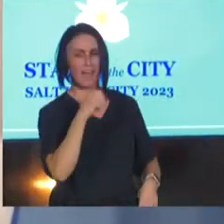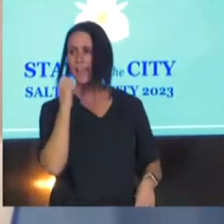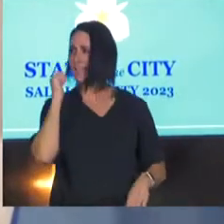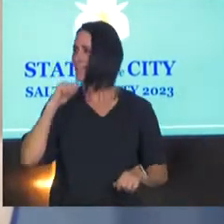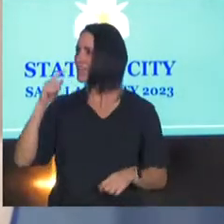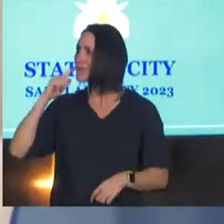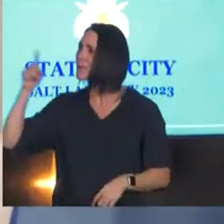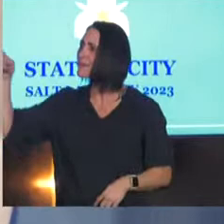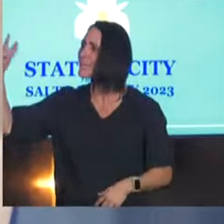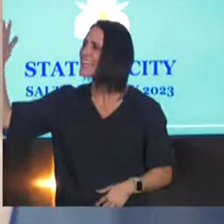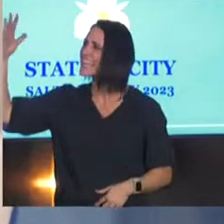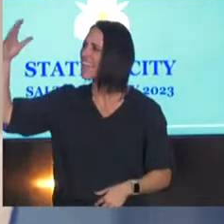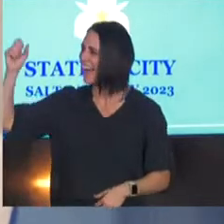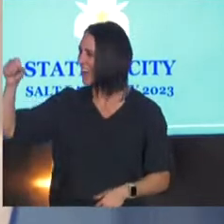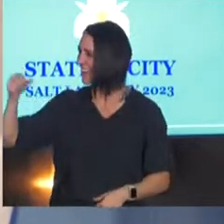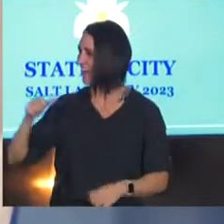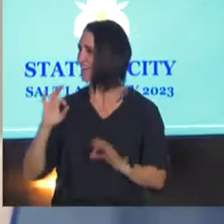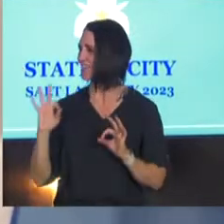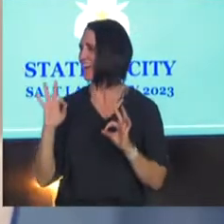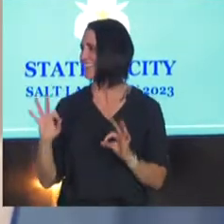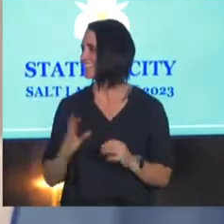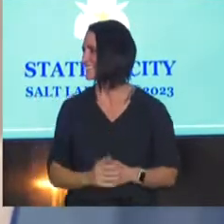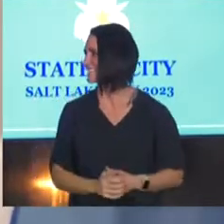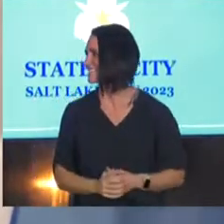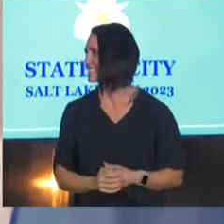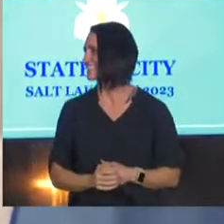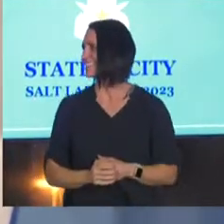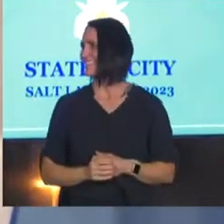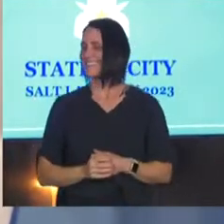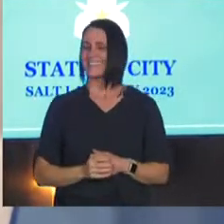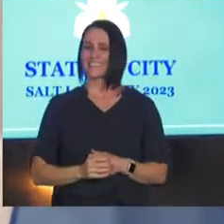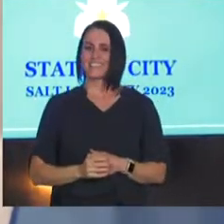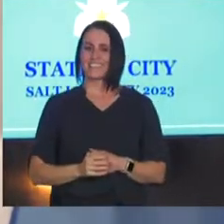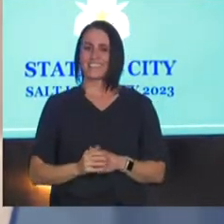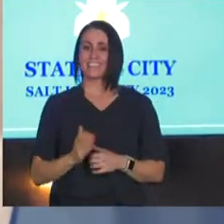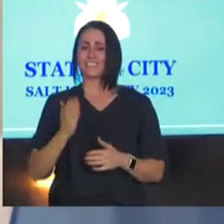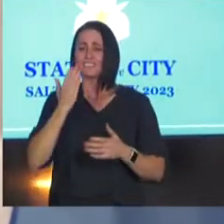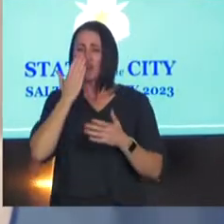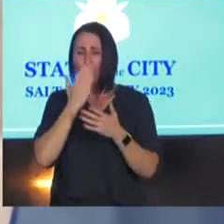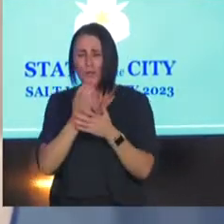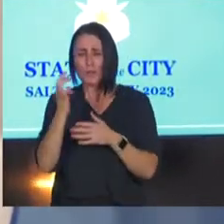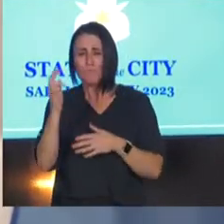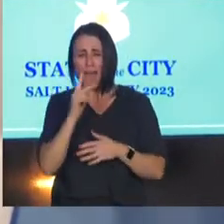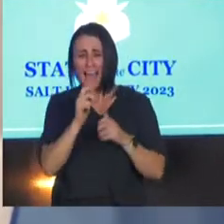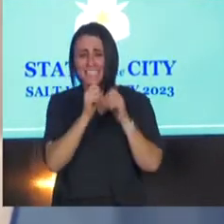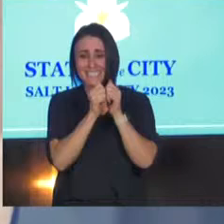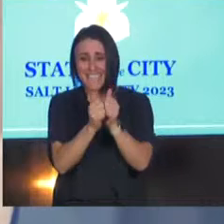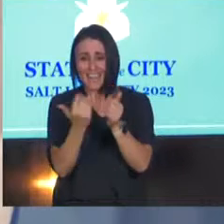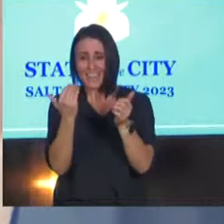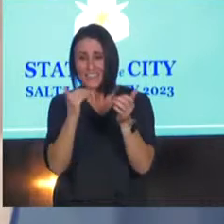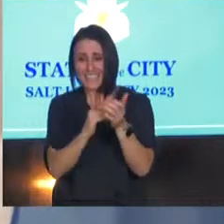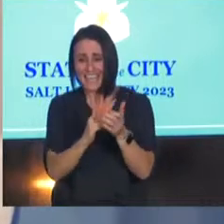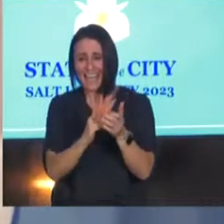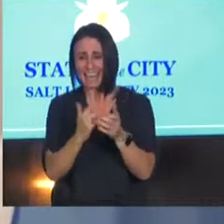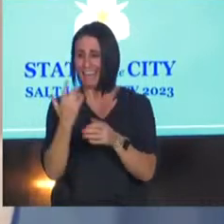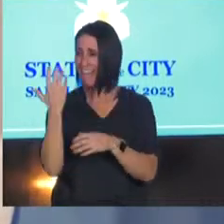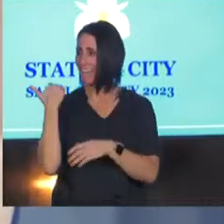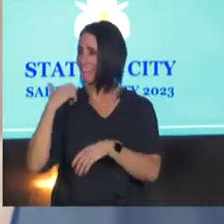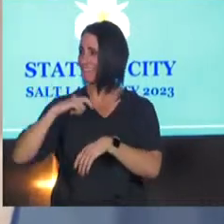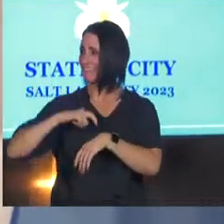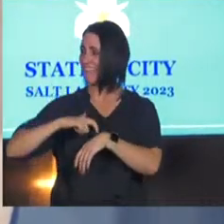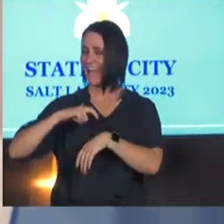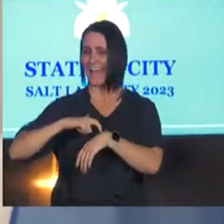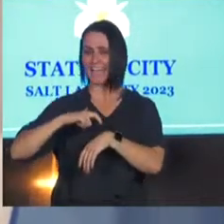there? Okay, good. It's so good to be back together. This is the last